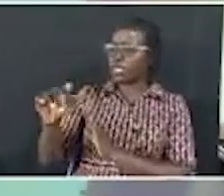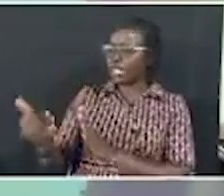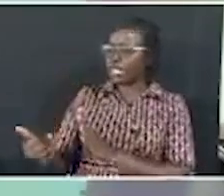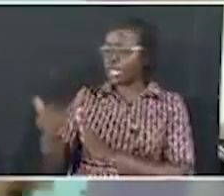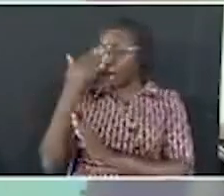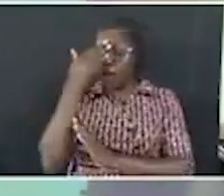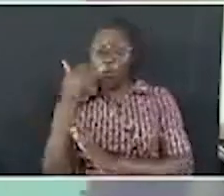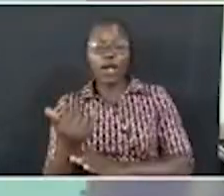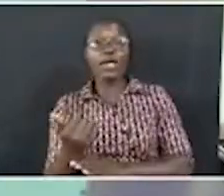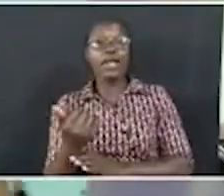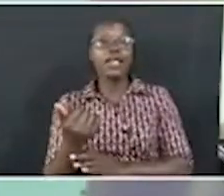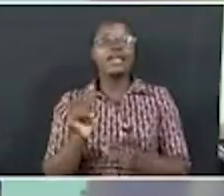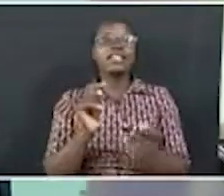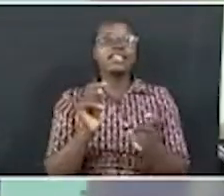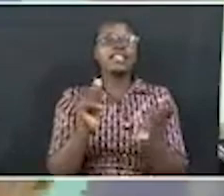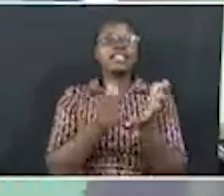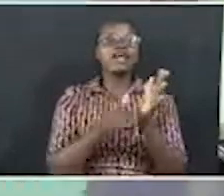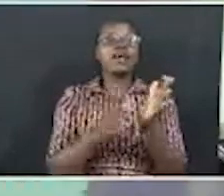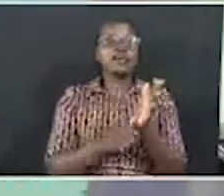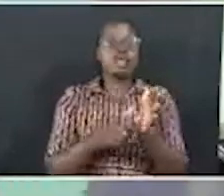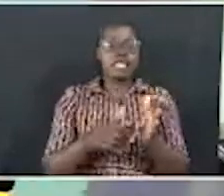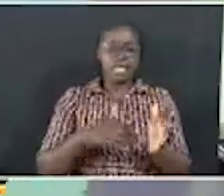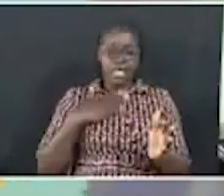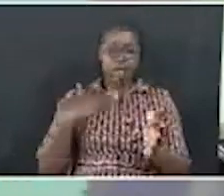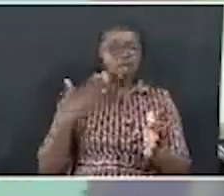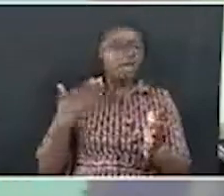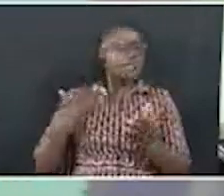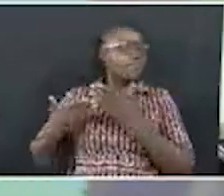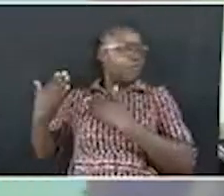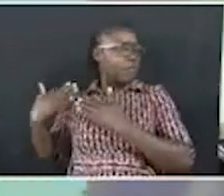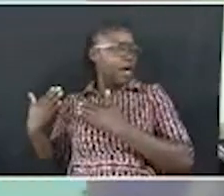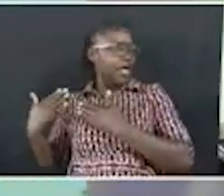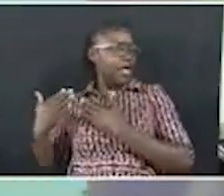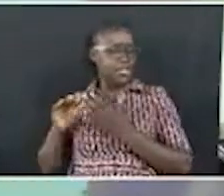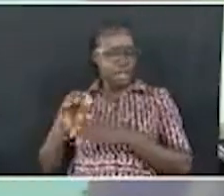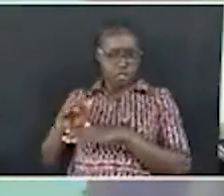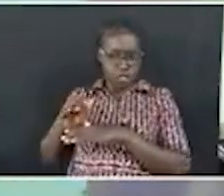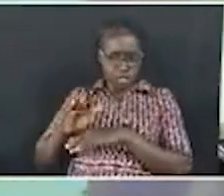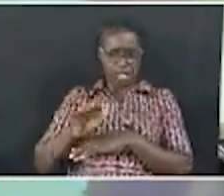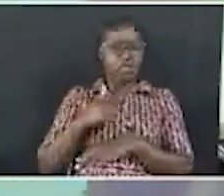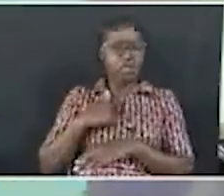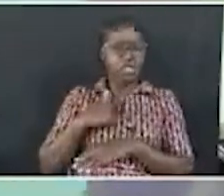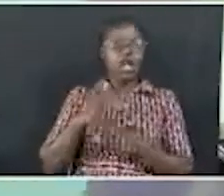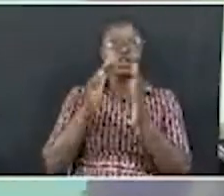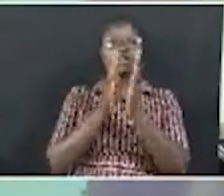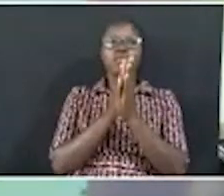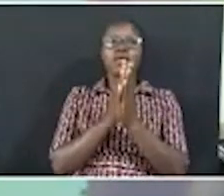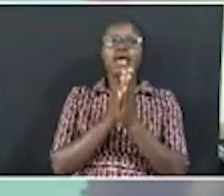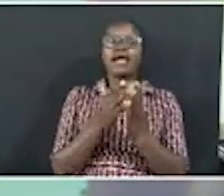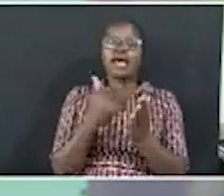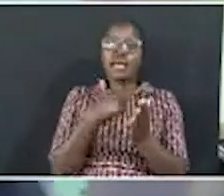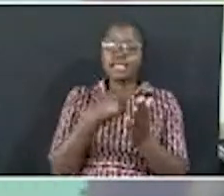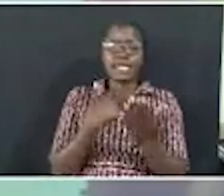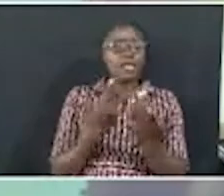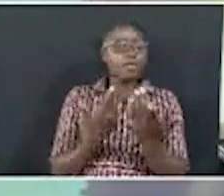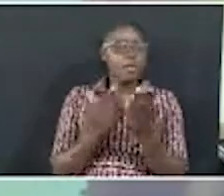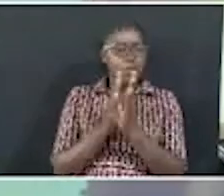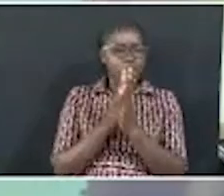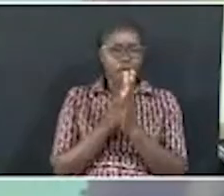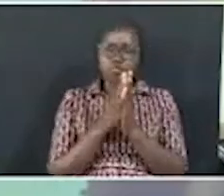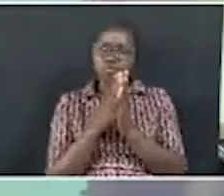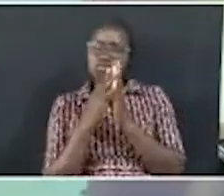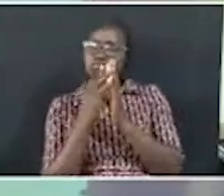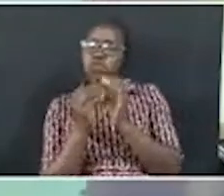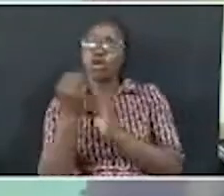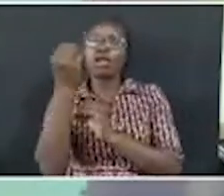Why? Because the trouble in my backyard has sent me to prayer, and there will be no prayer going